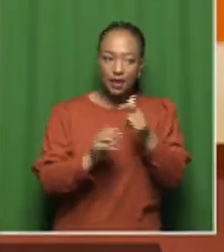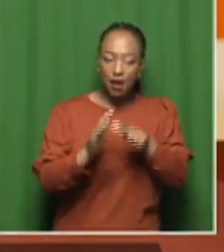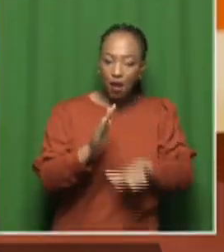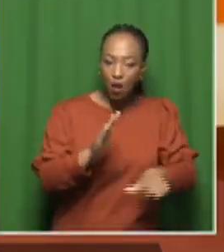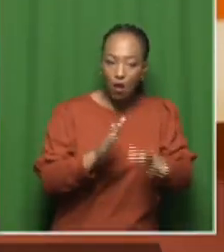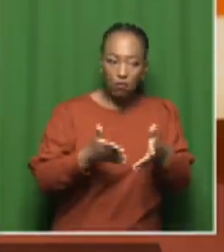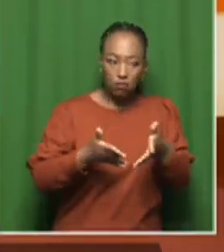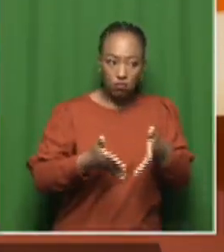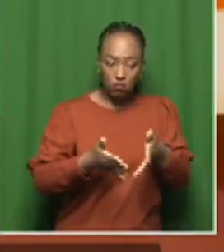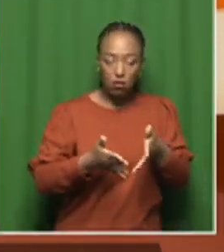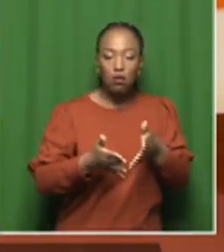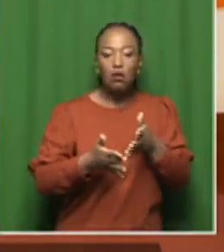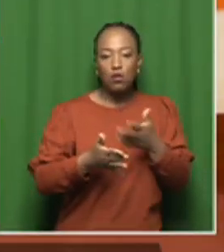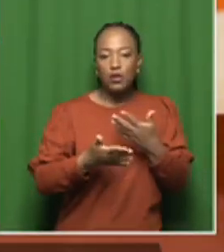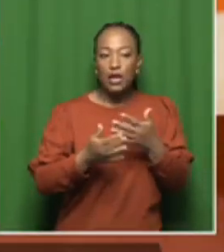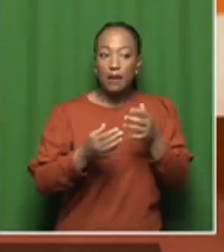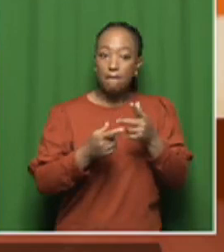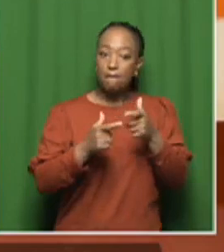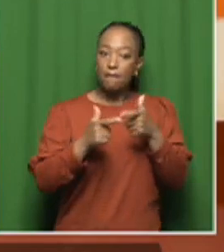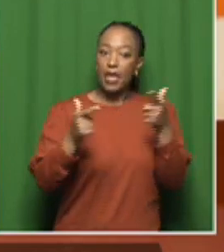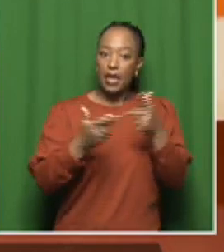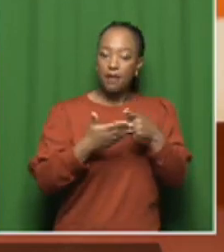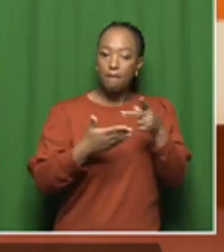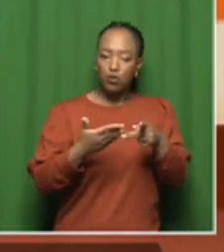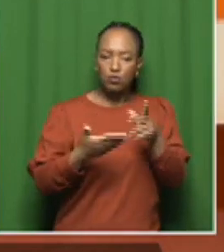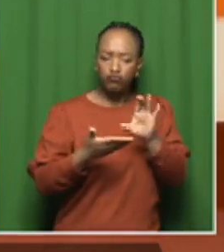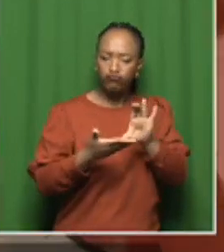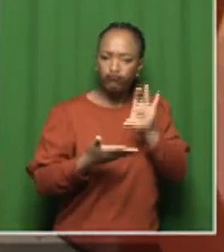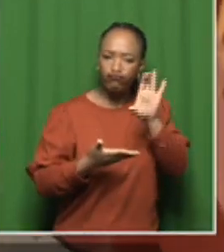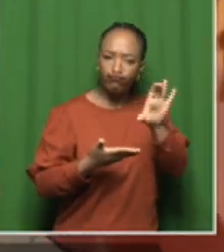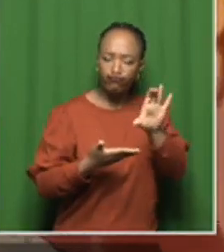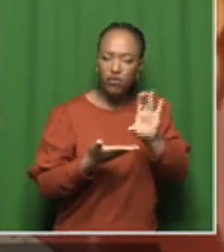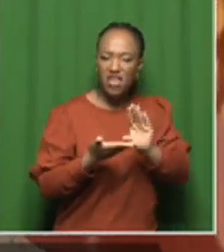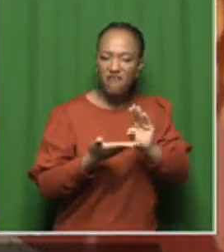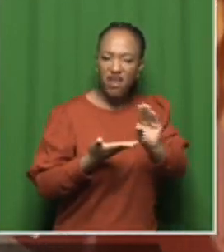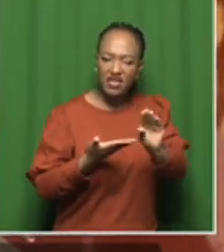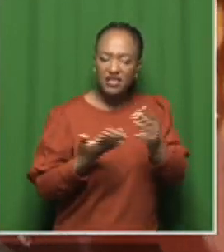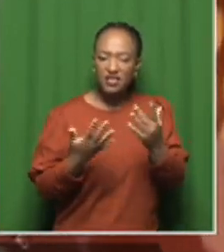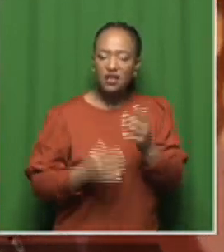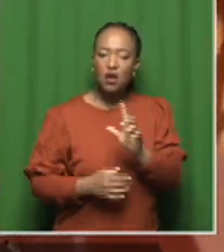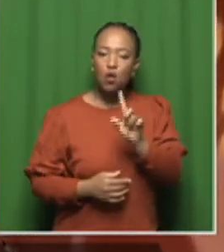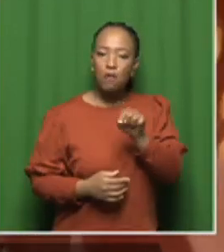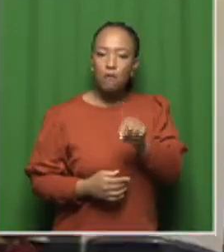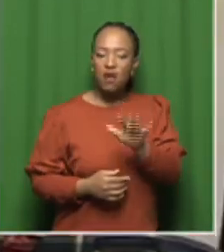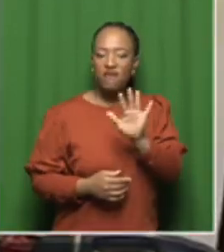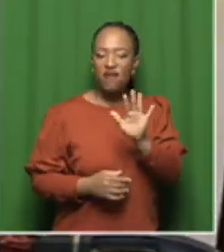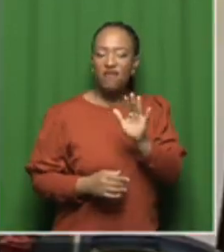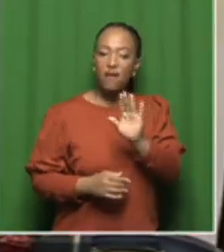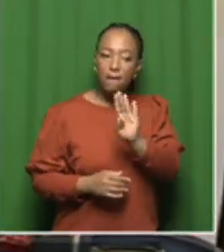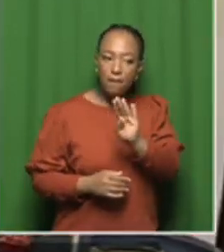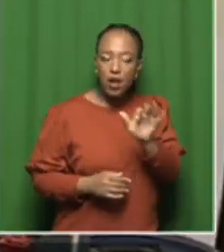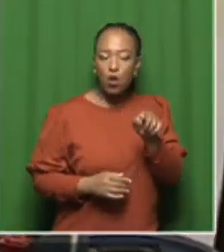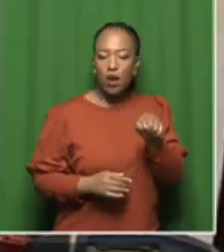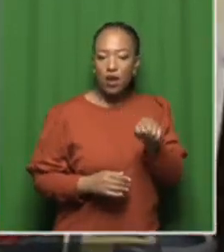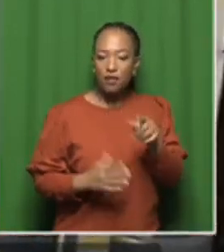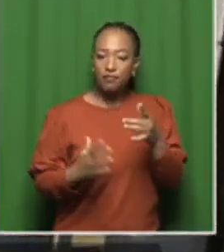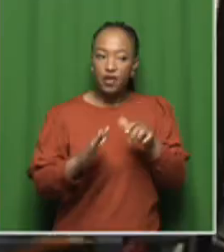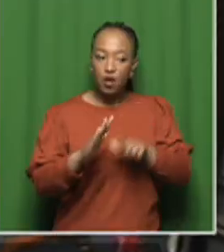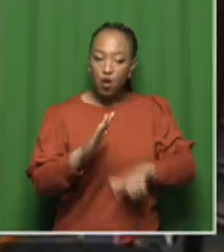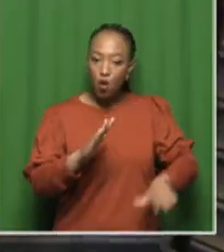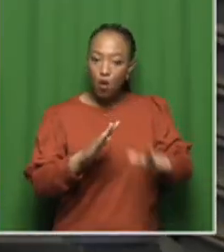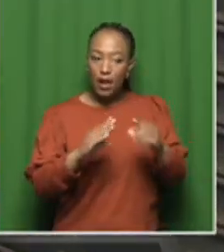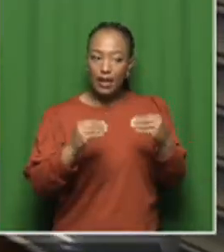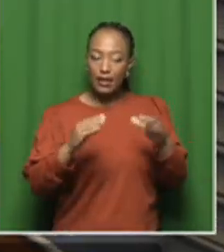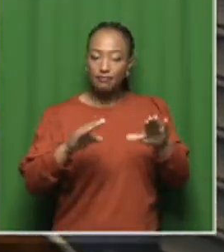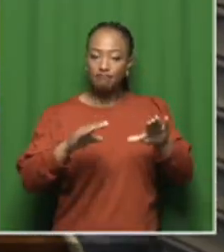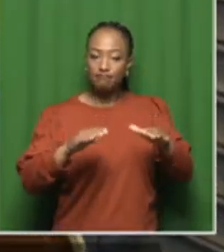institutions to invest in major projects, adding that the continent had 1.4 billion people and the potential for local industry to have